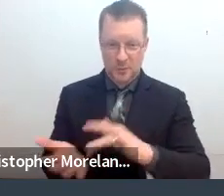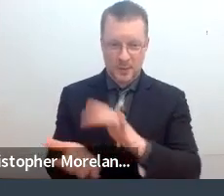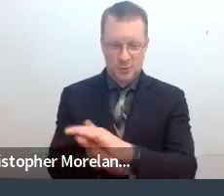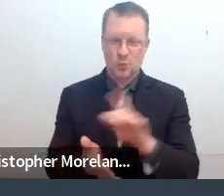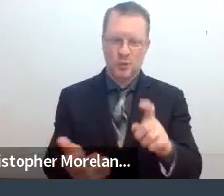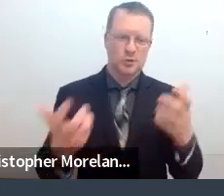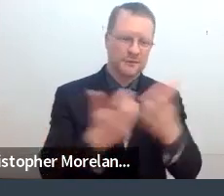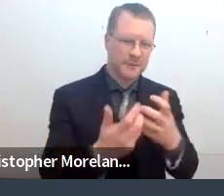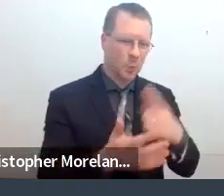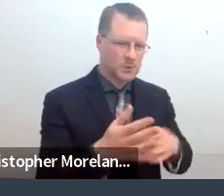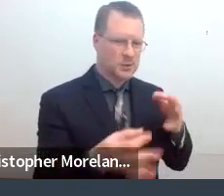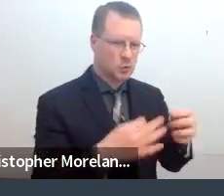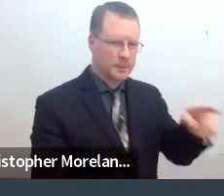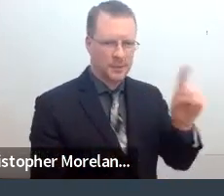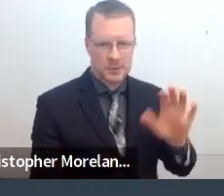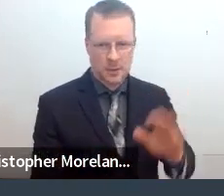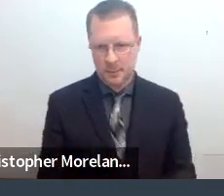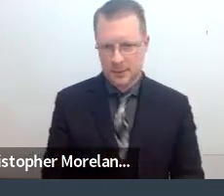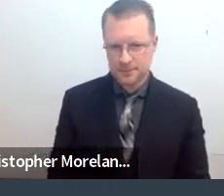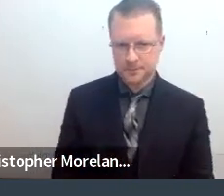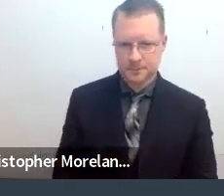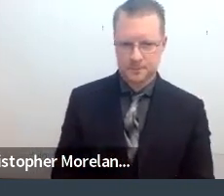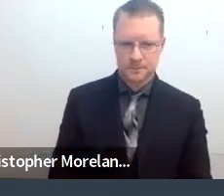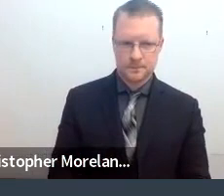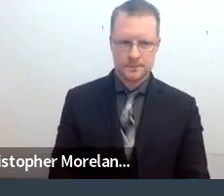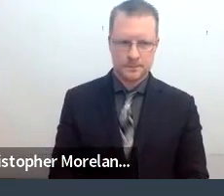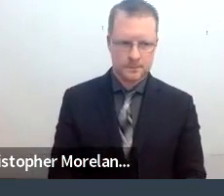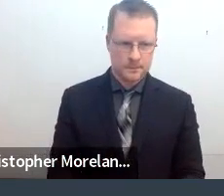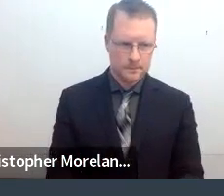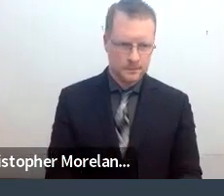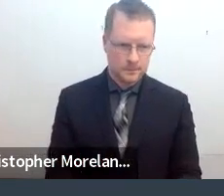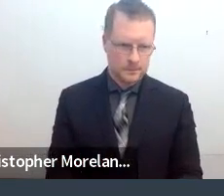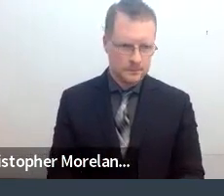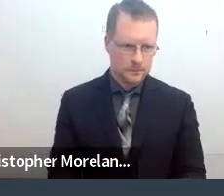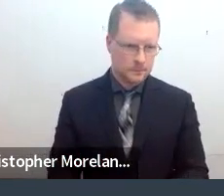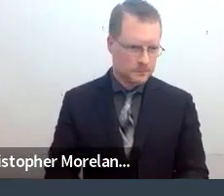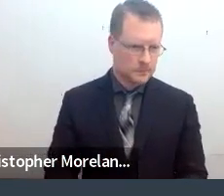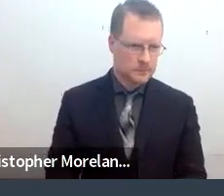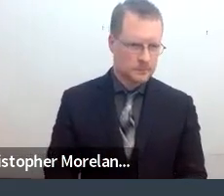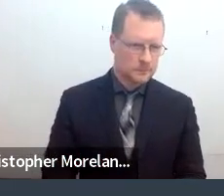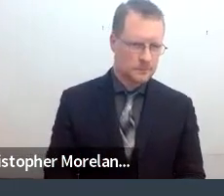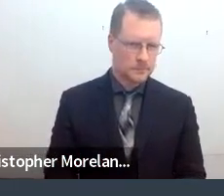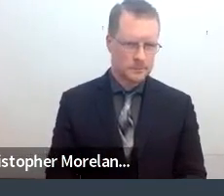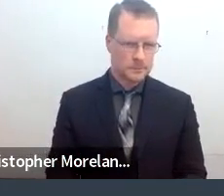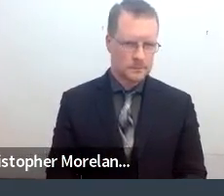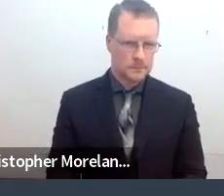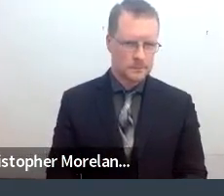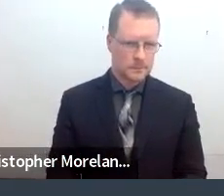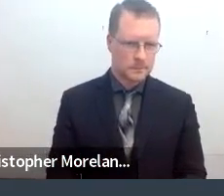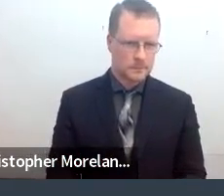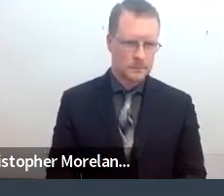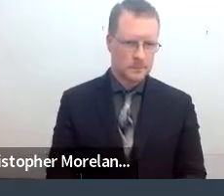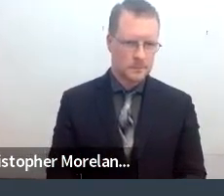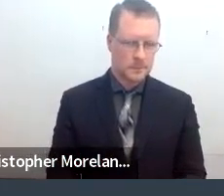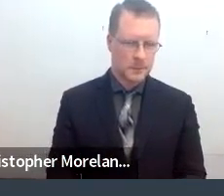Then we need to look at our experiences on the ground. Do those experiences fit the information in that